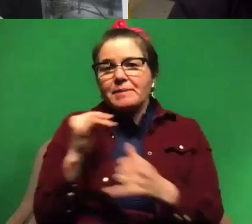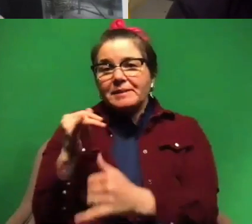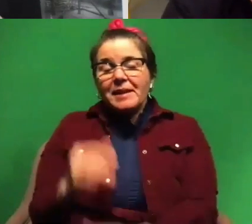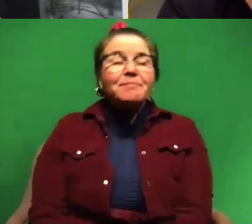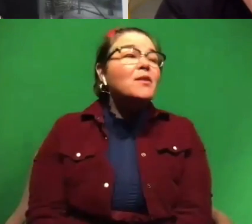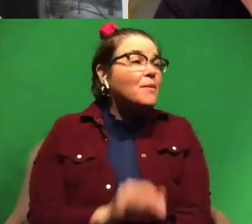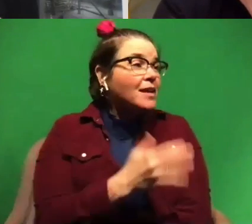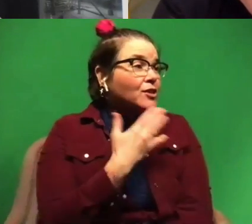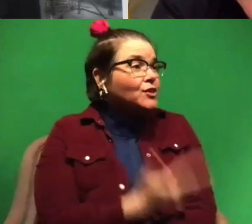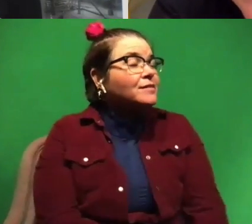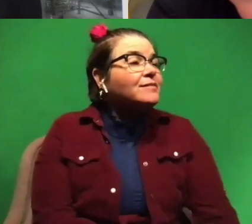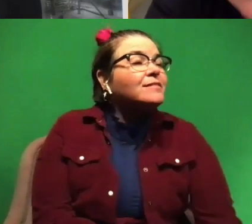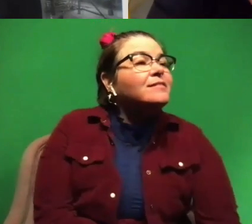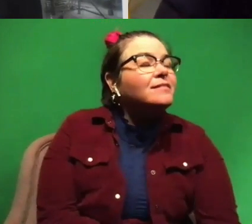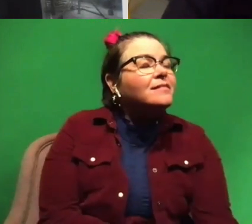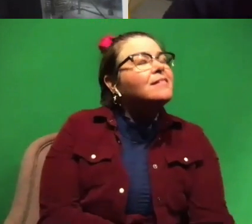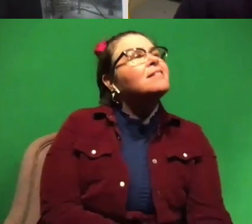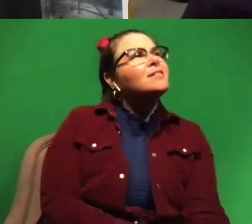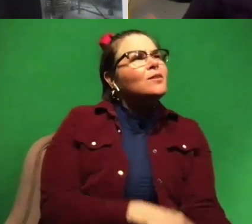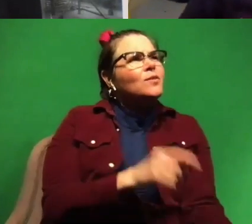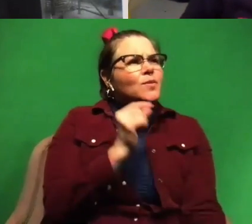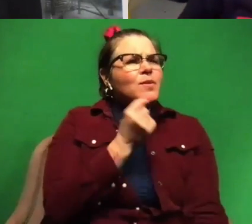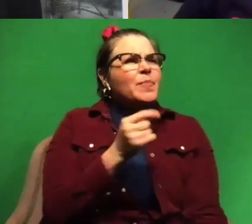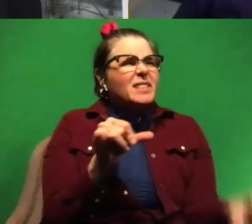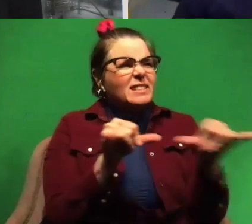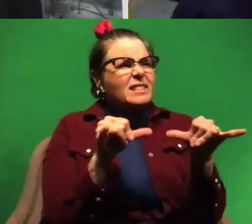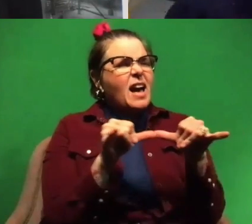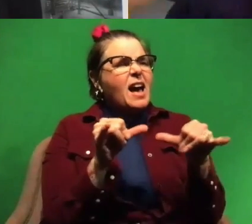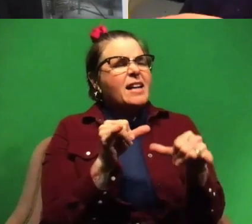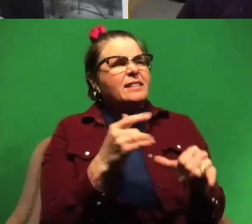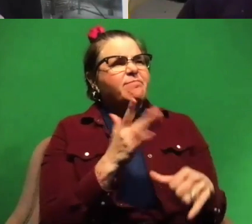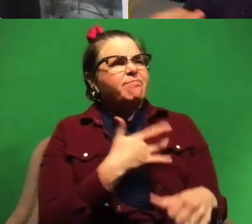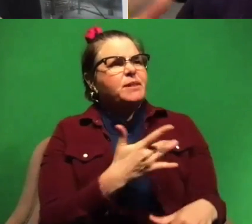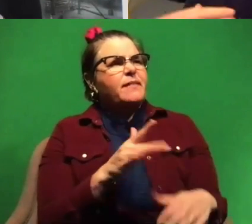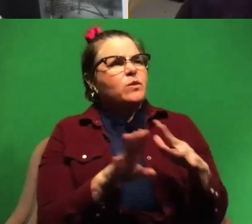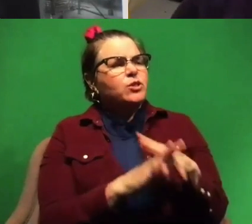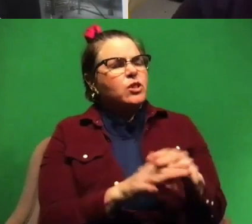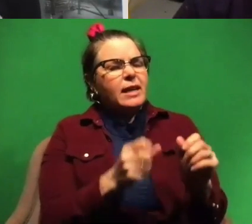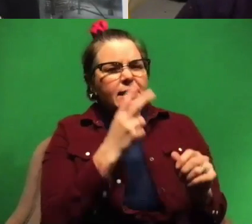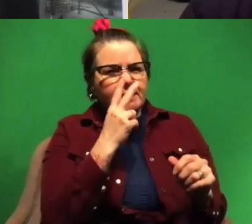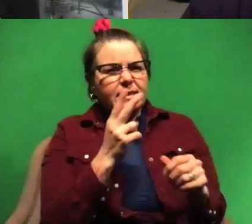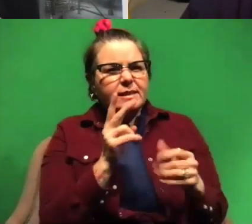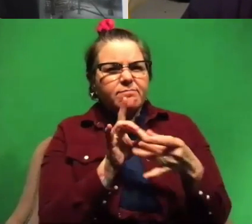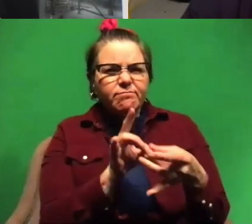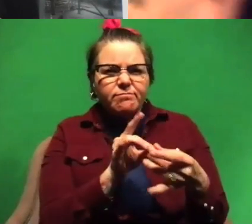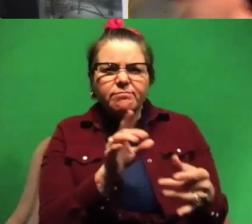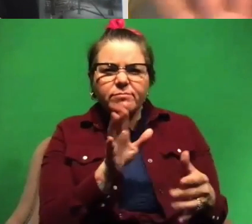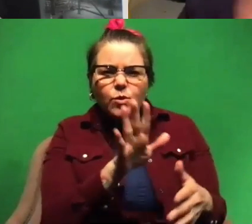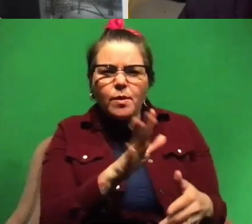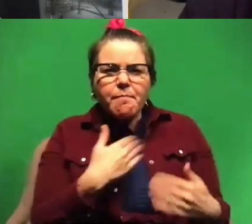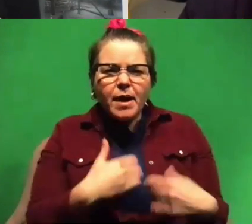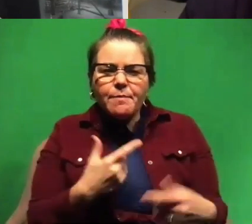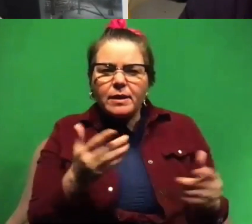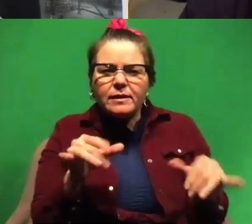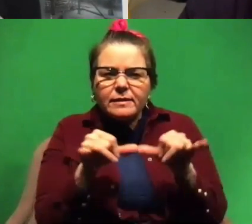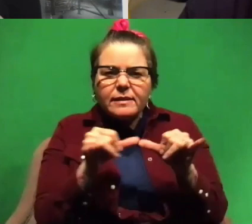Yeah. Cool. So what's like the size range of these sharks? We could kind of see them in relation to your body, but how big, how small